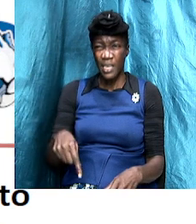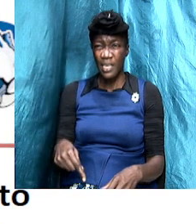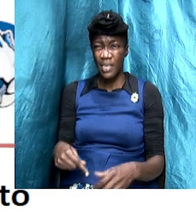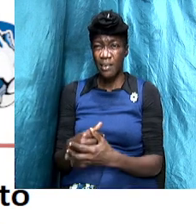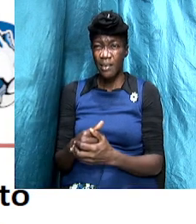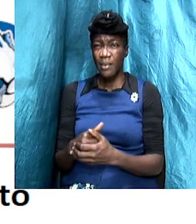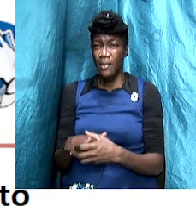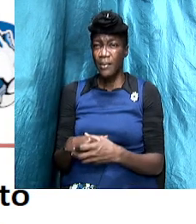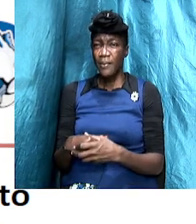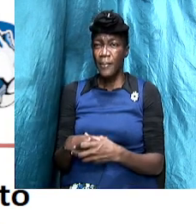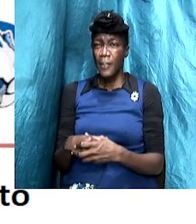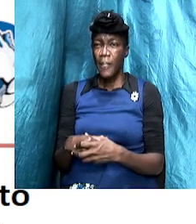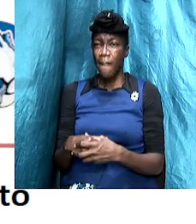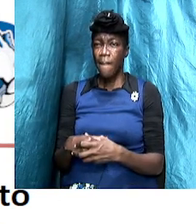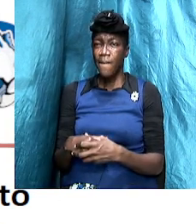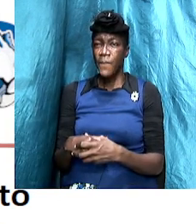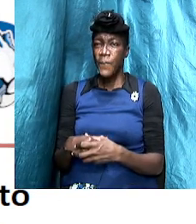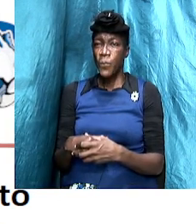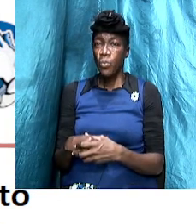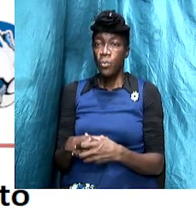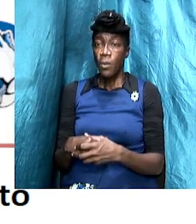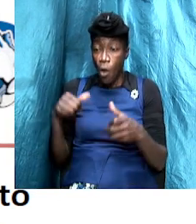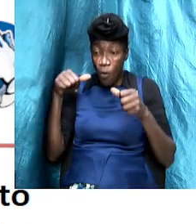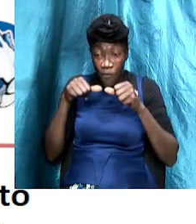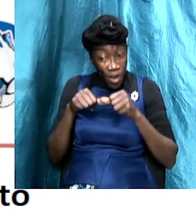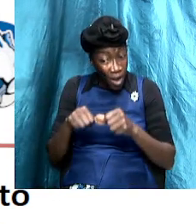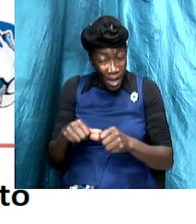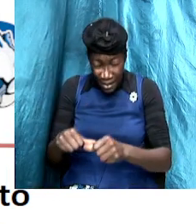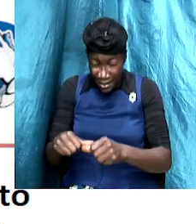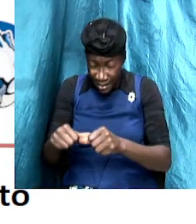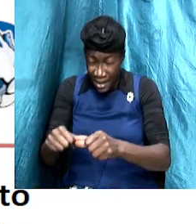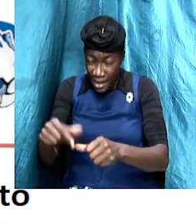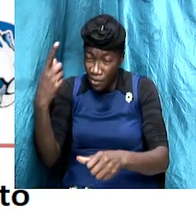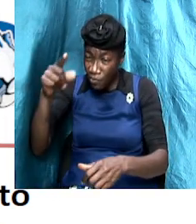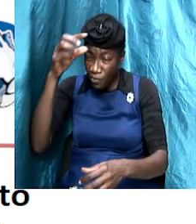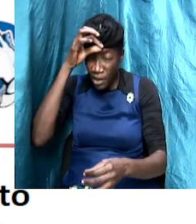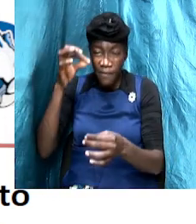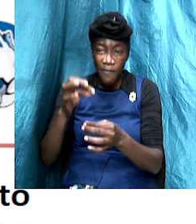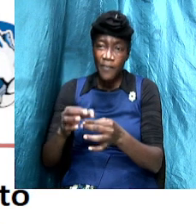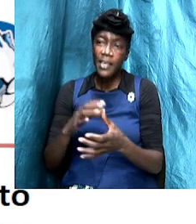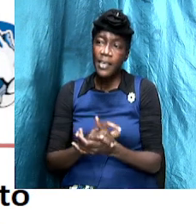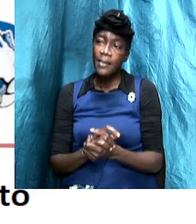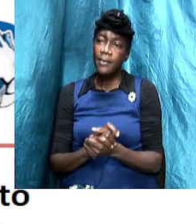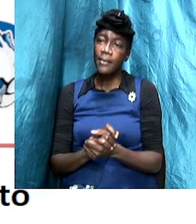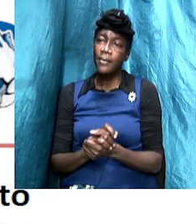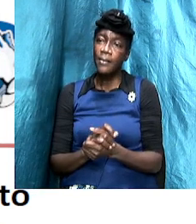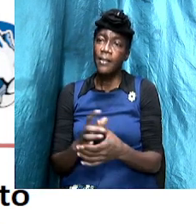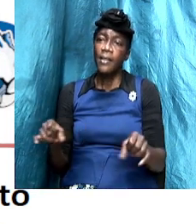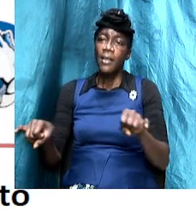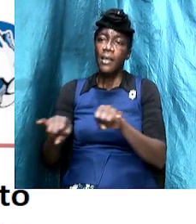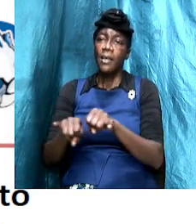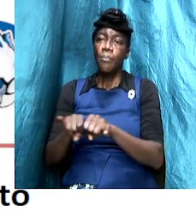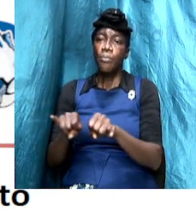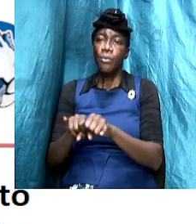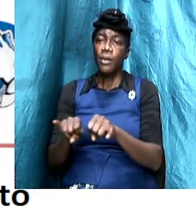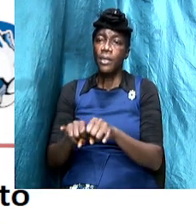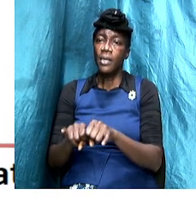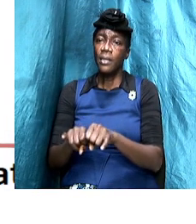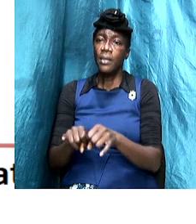Jude chapter 1, verse 3. Earnestly contend for the faith. It's important also that we guard